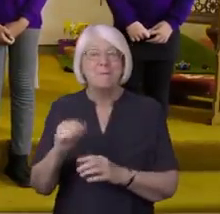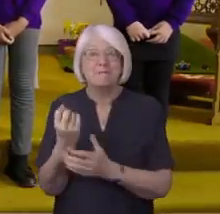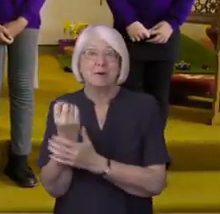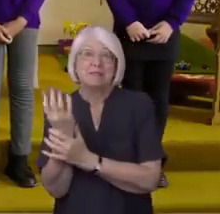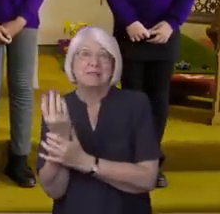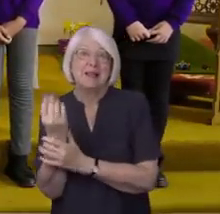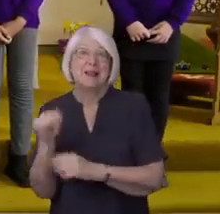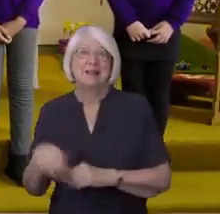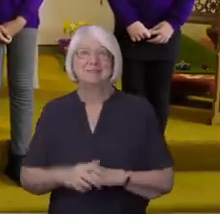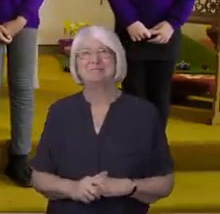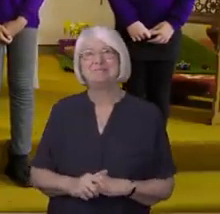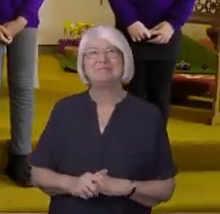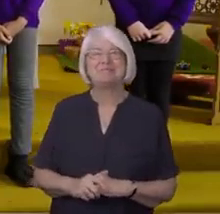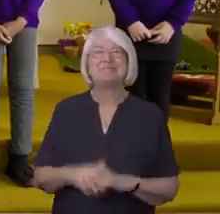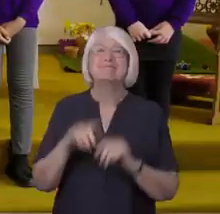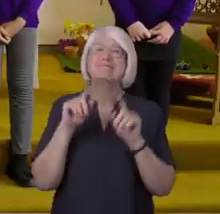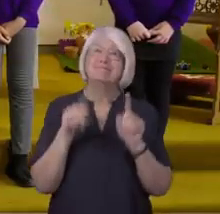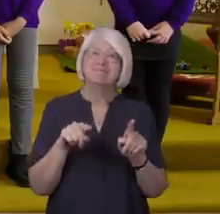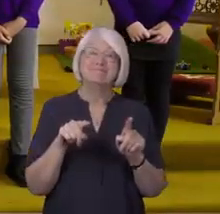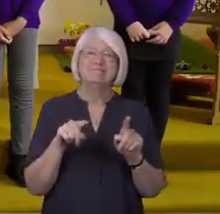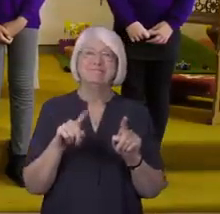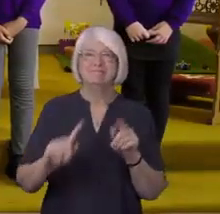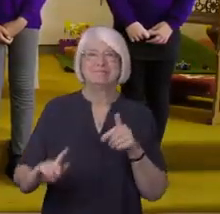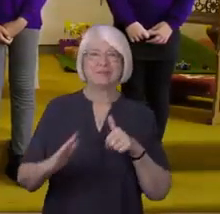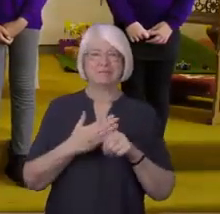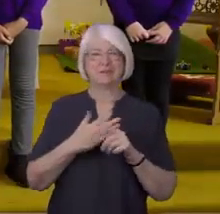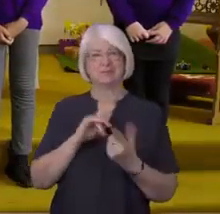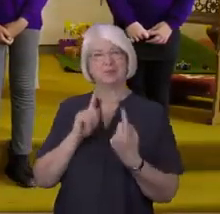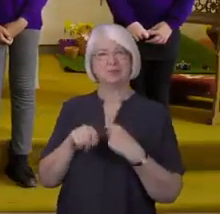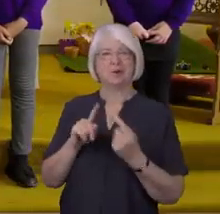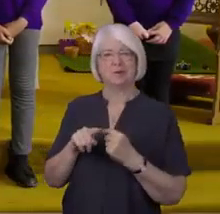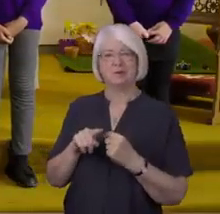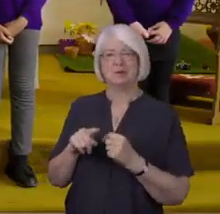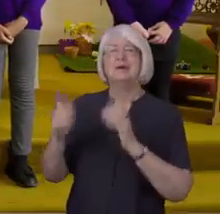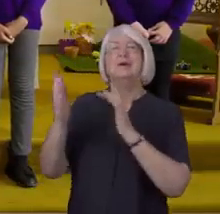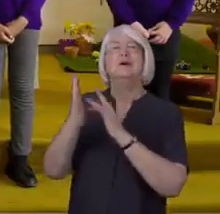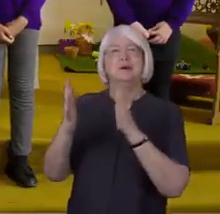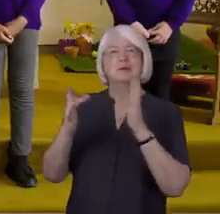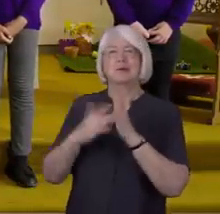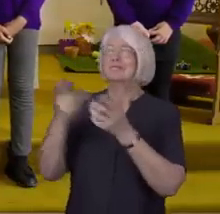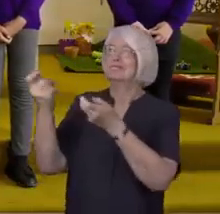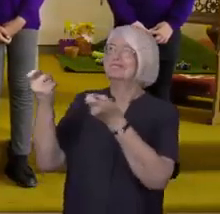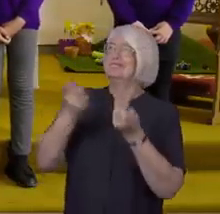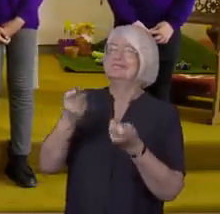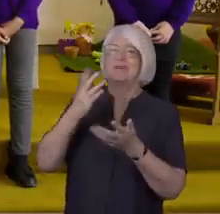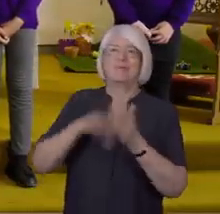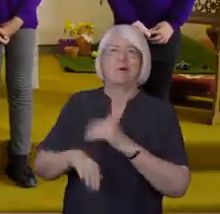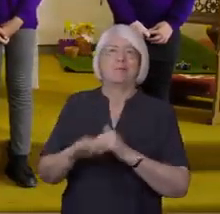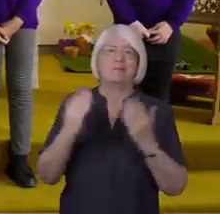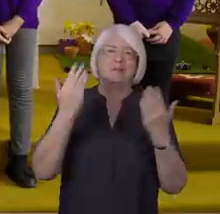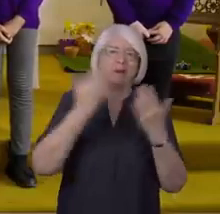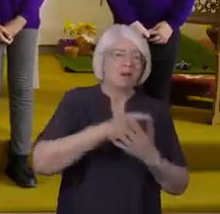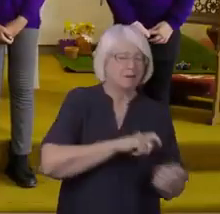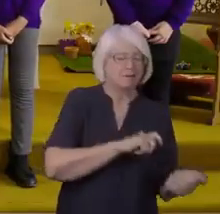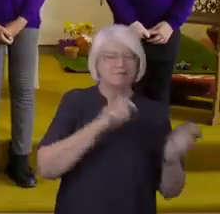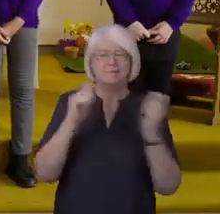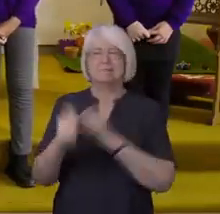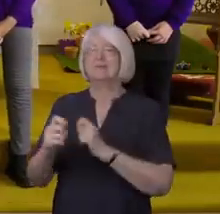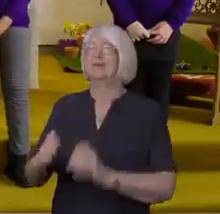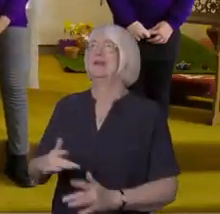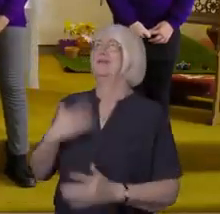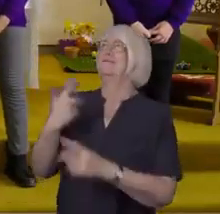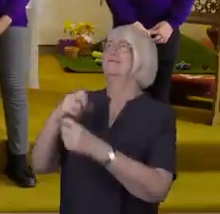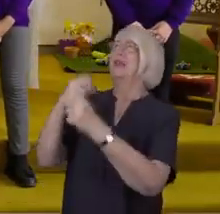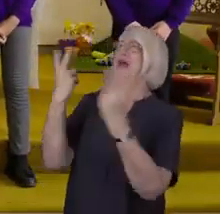Let's begin with our opening response. Christ has brought us out of darkness to live in his